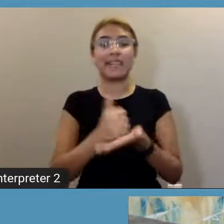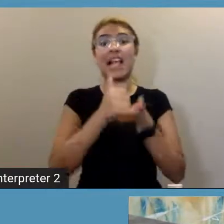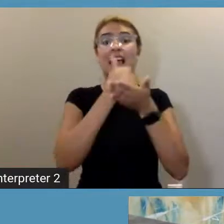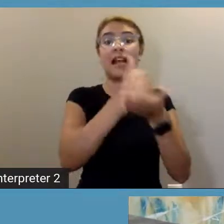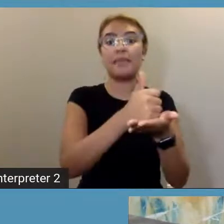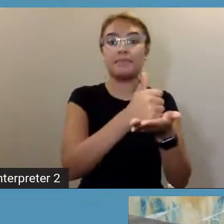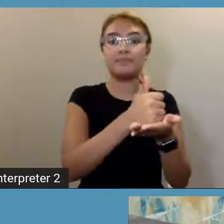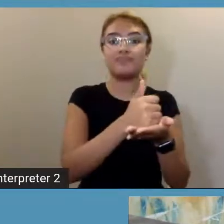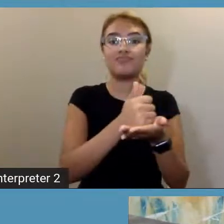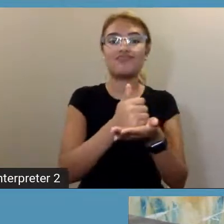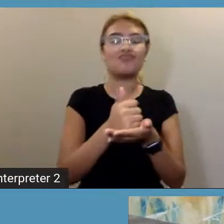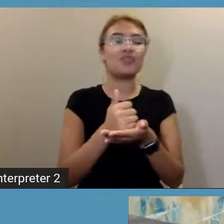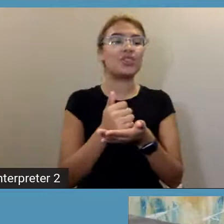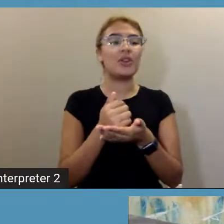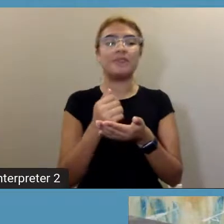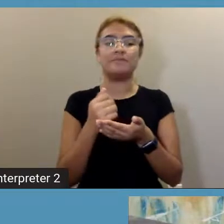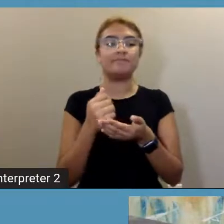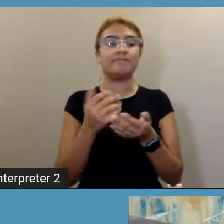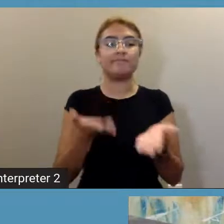physical objects?